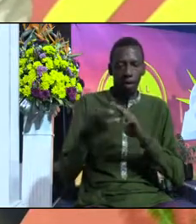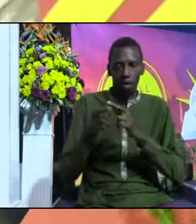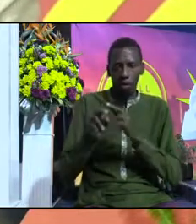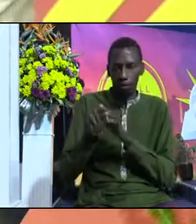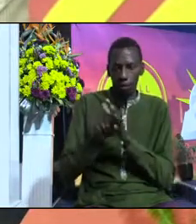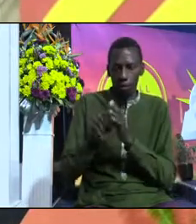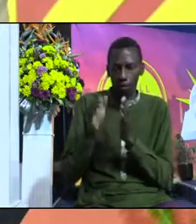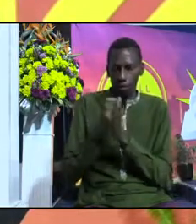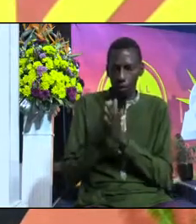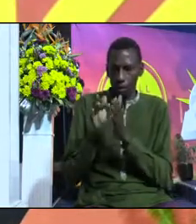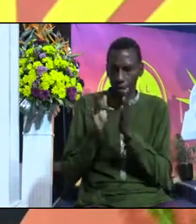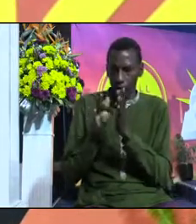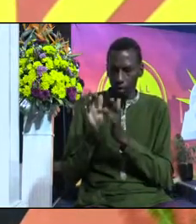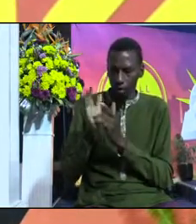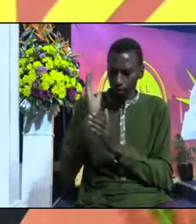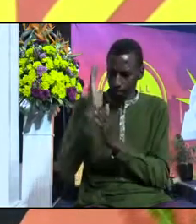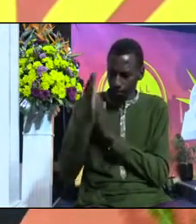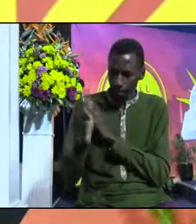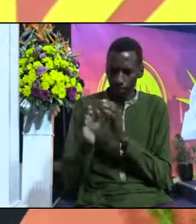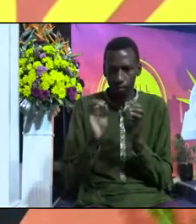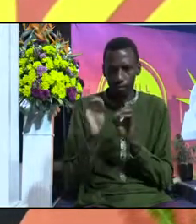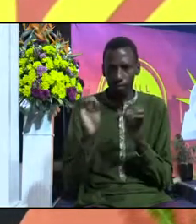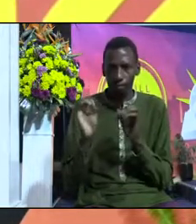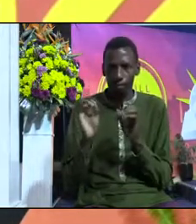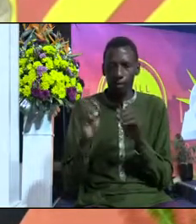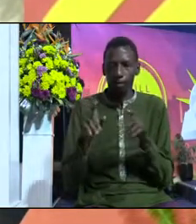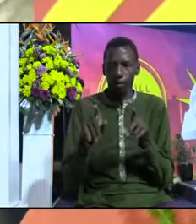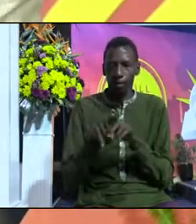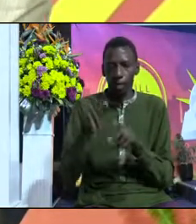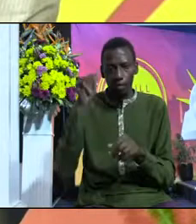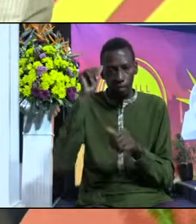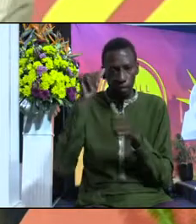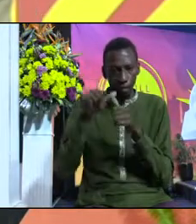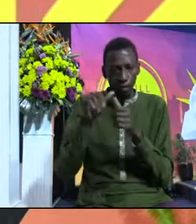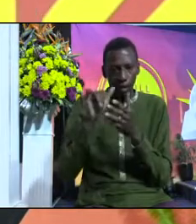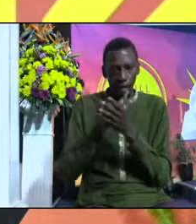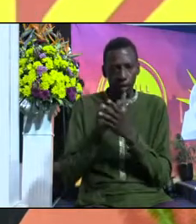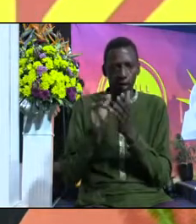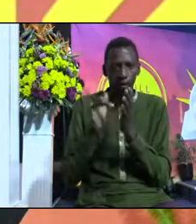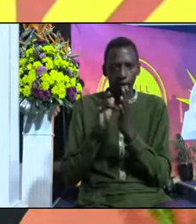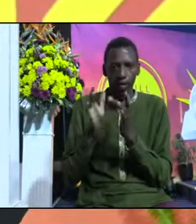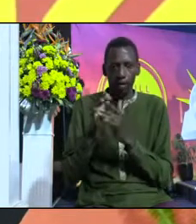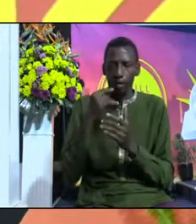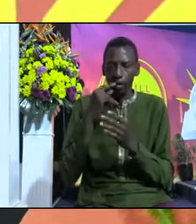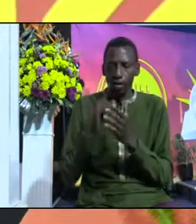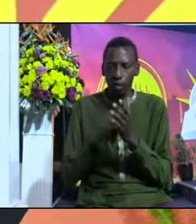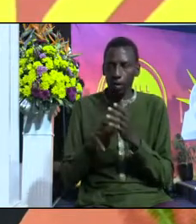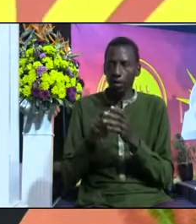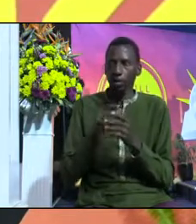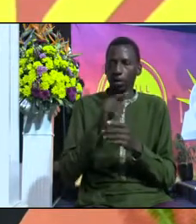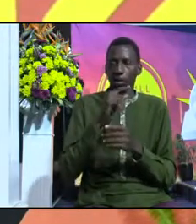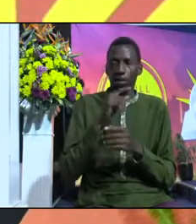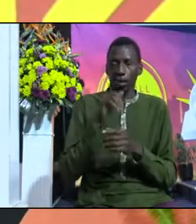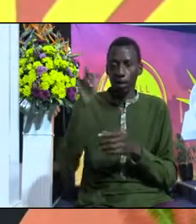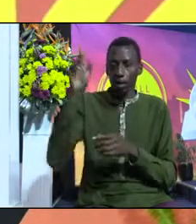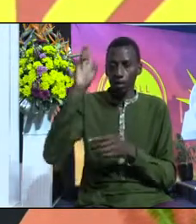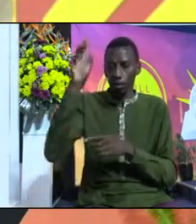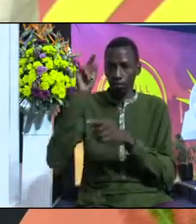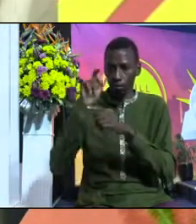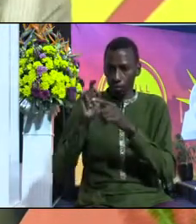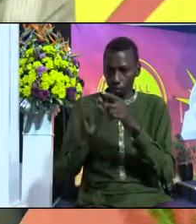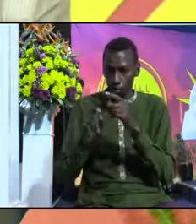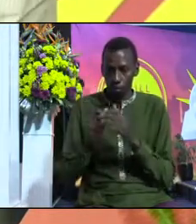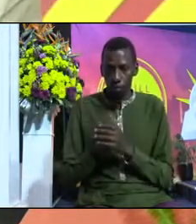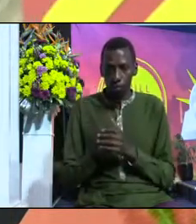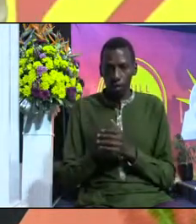straight and hard, and remember that Jesus said, vengeance is mine, I will repay.